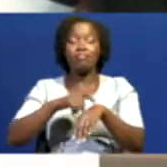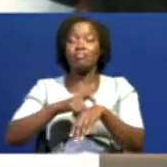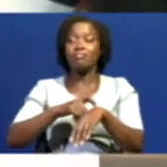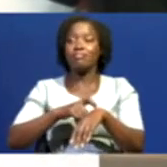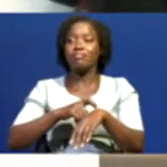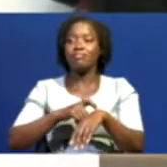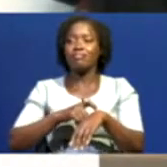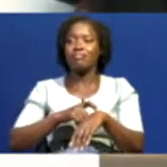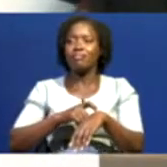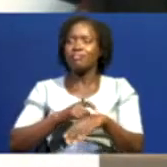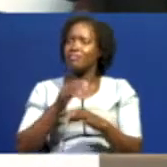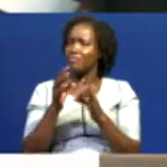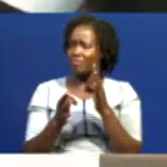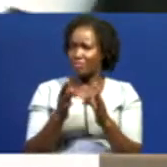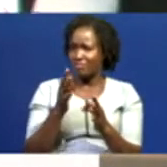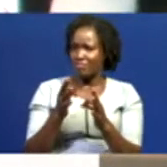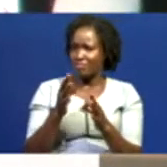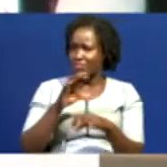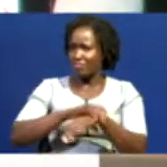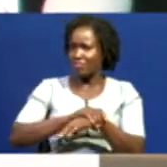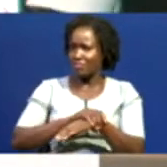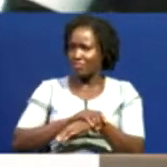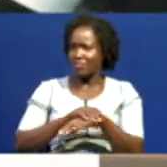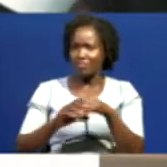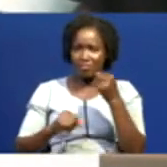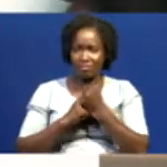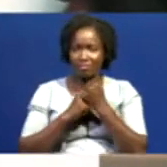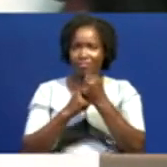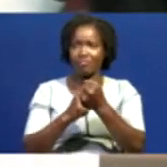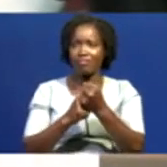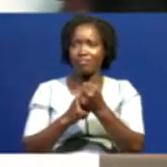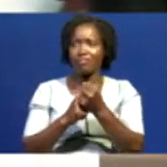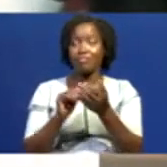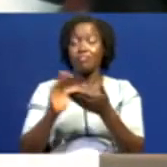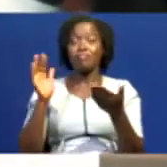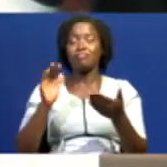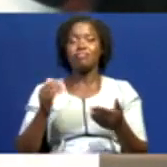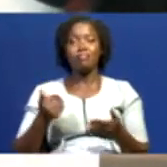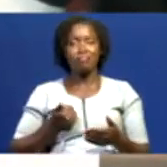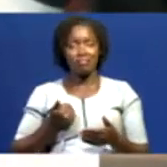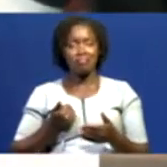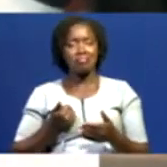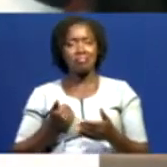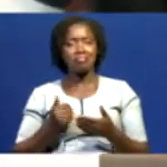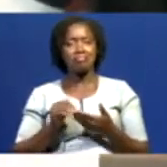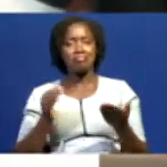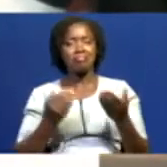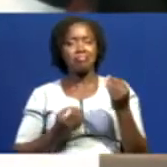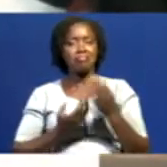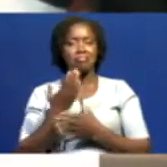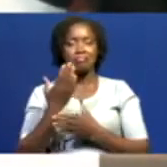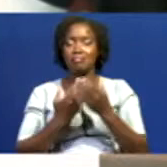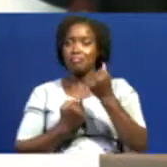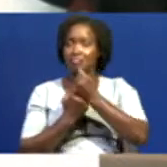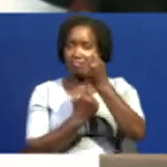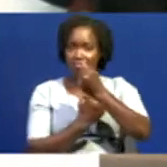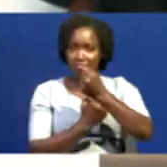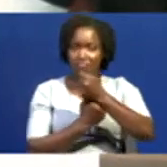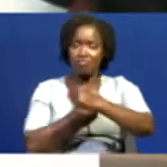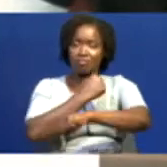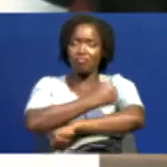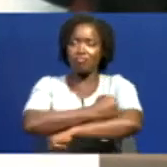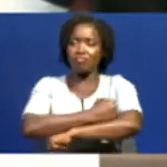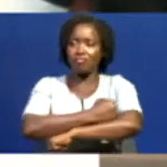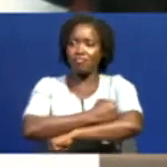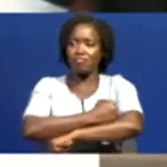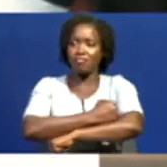And if we get such support and we see more girls and we see more growth and we support in school